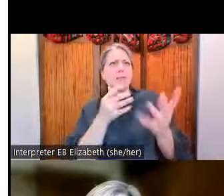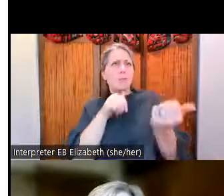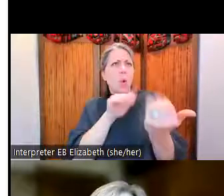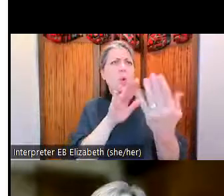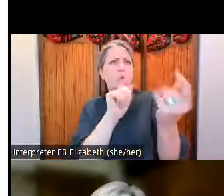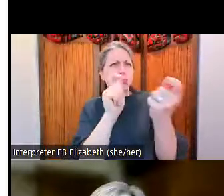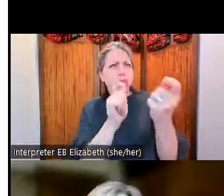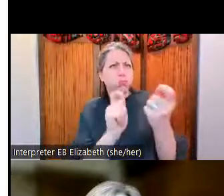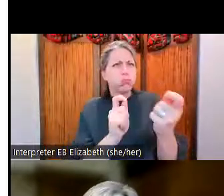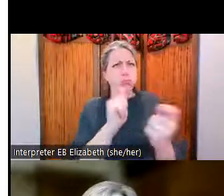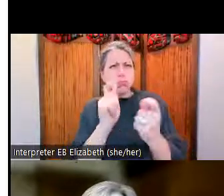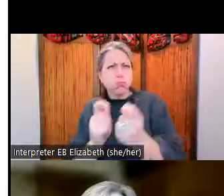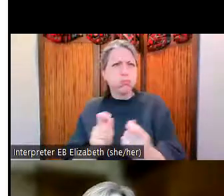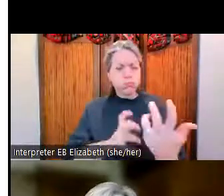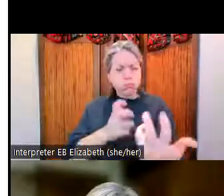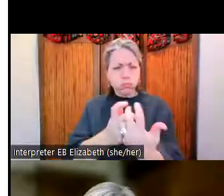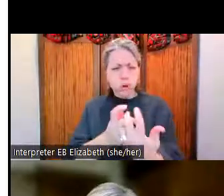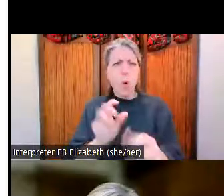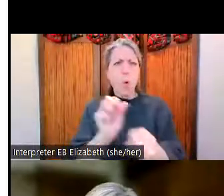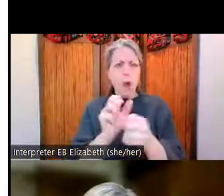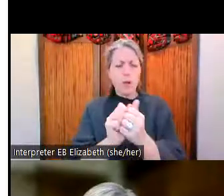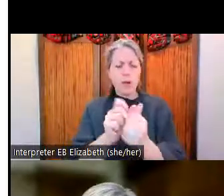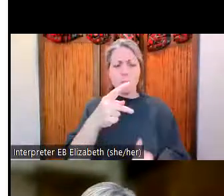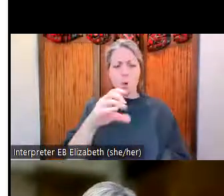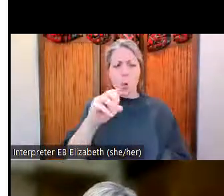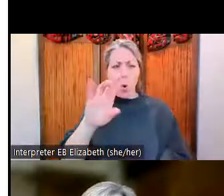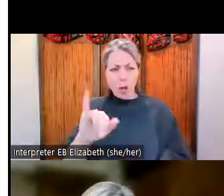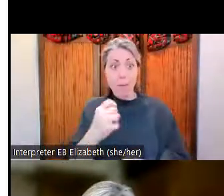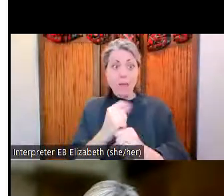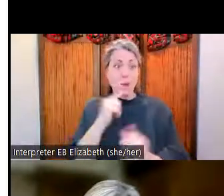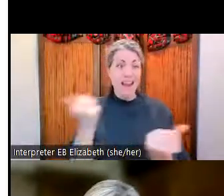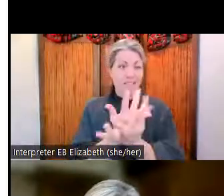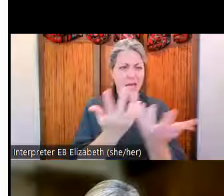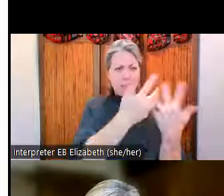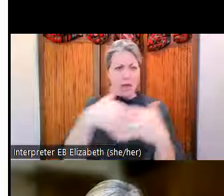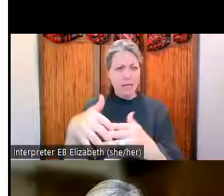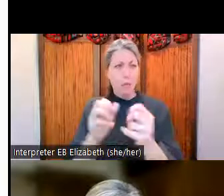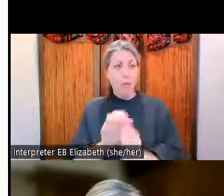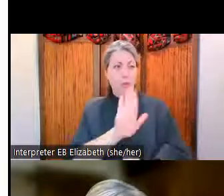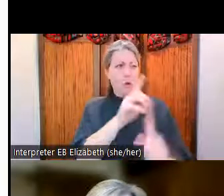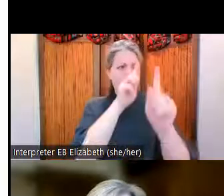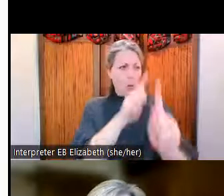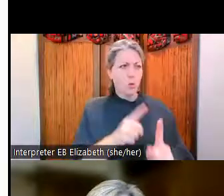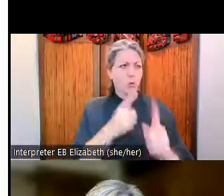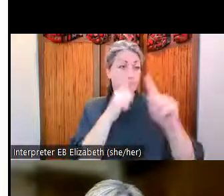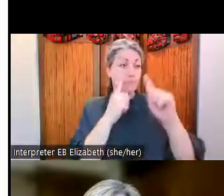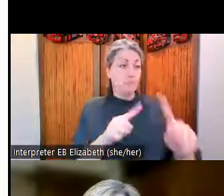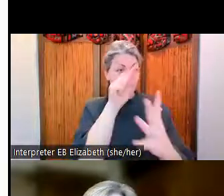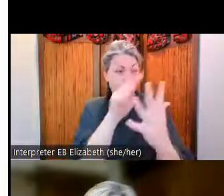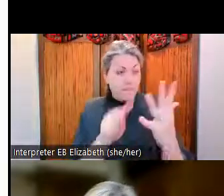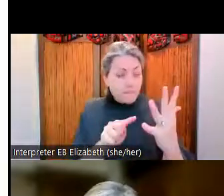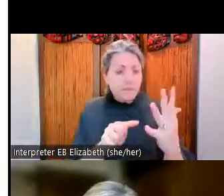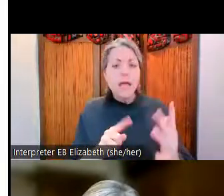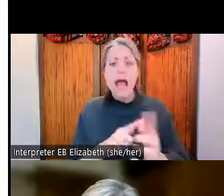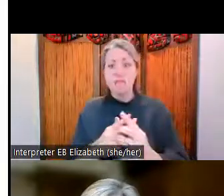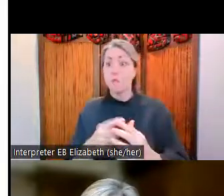details on this, working with PCORI to make sure it lines up with their goals and objectives. And we're aiming